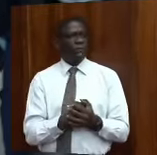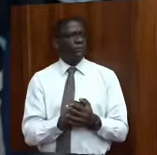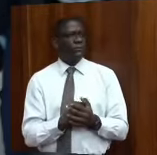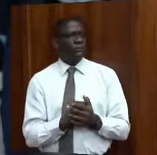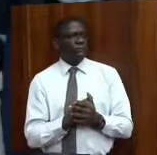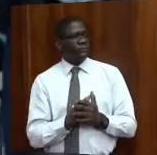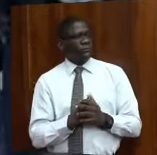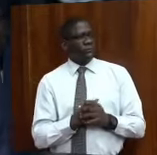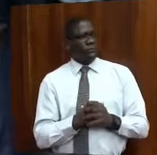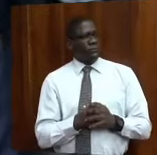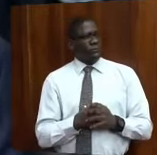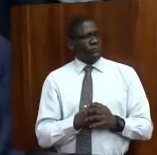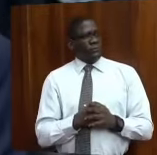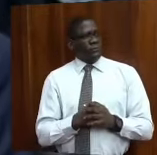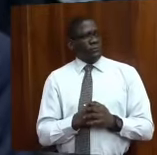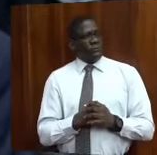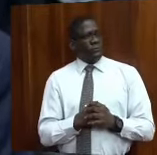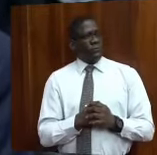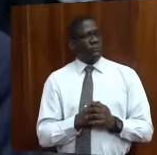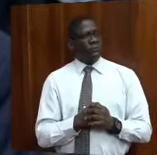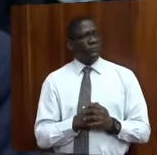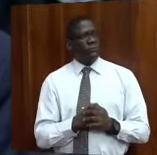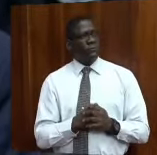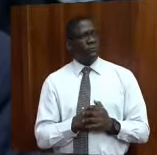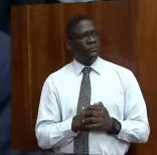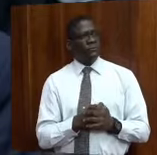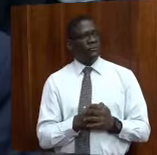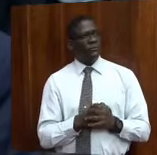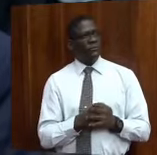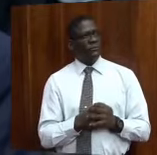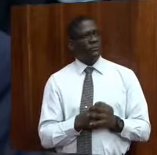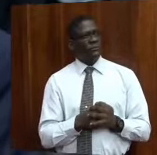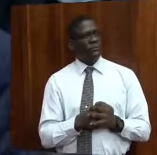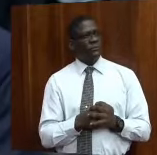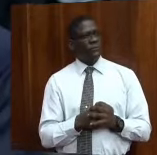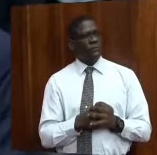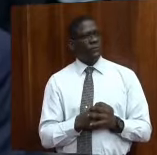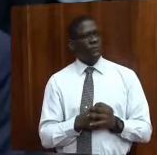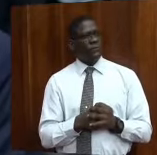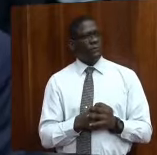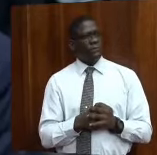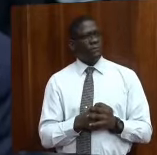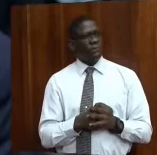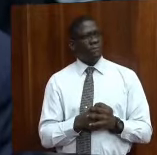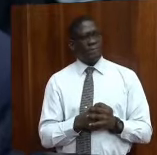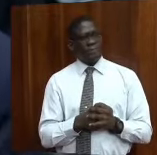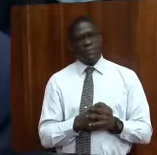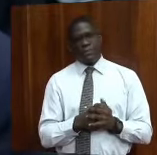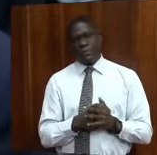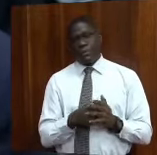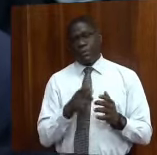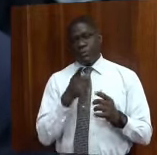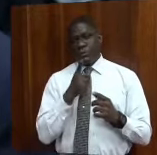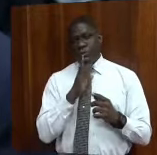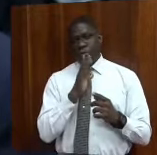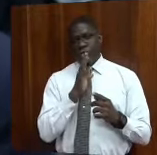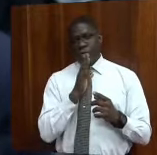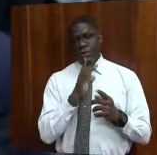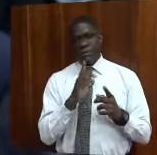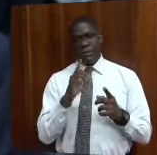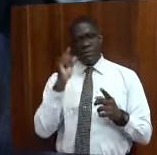For many years now, discussions have been held with the Civil Service Association on the policy of traveling allowance for